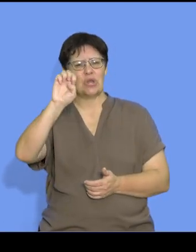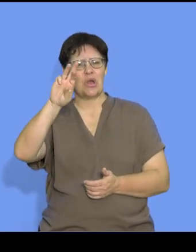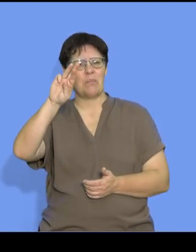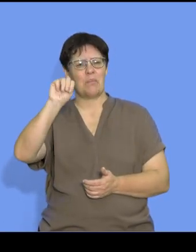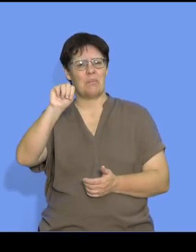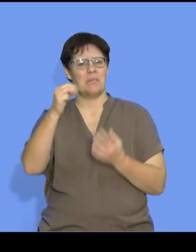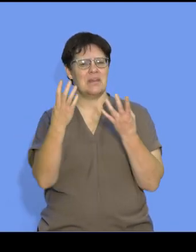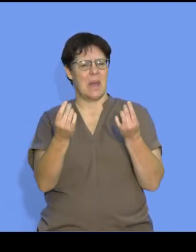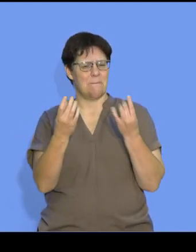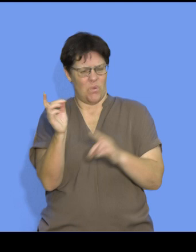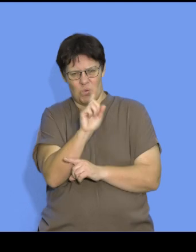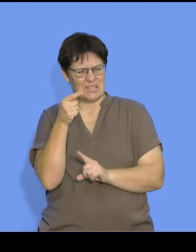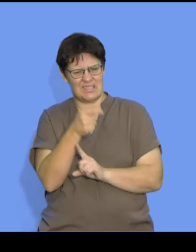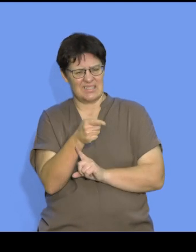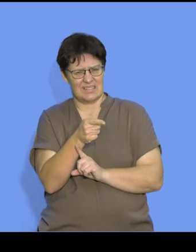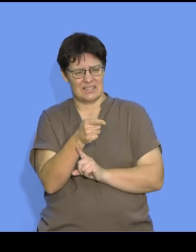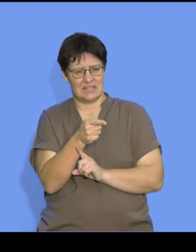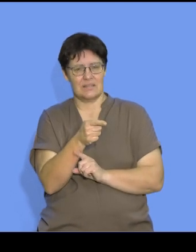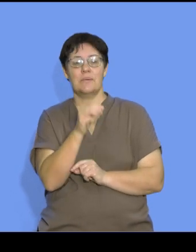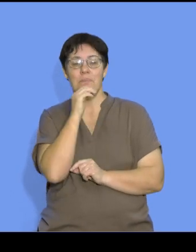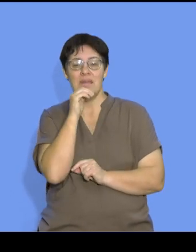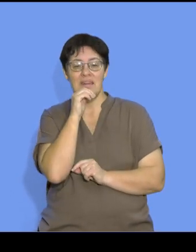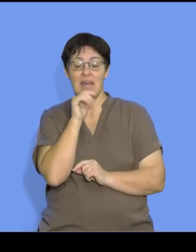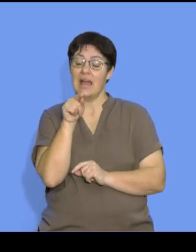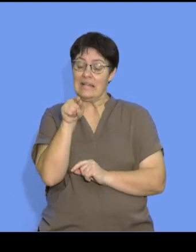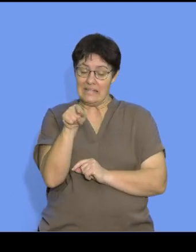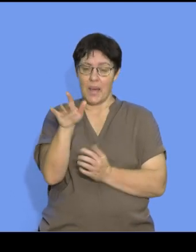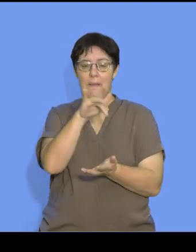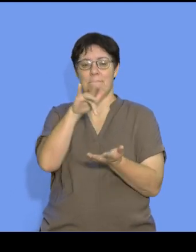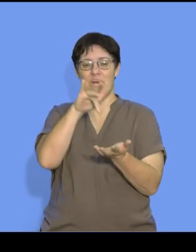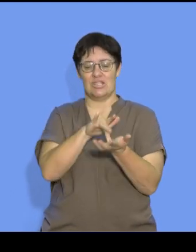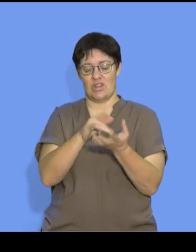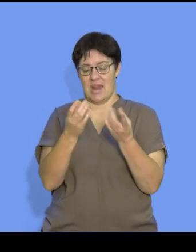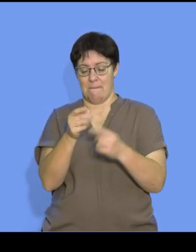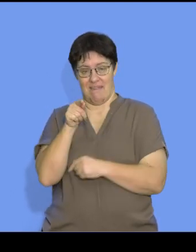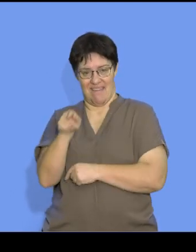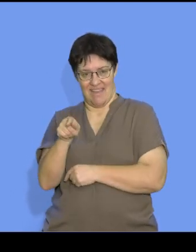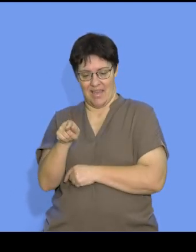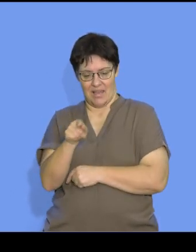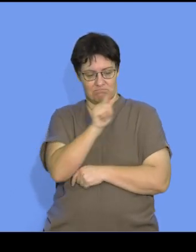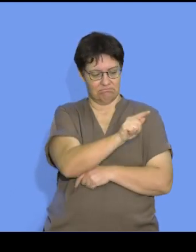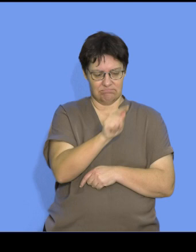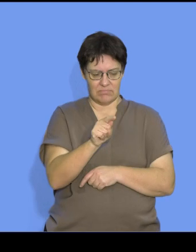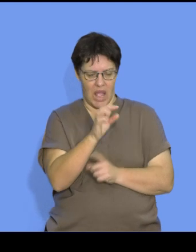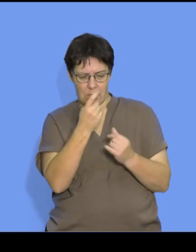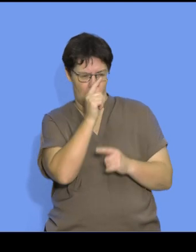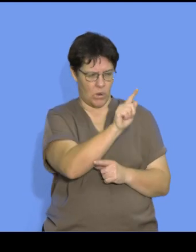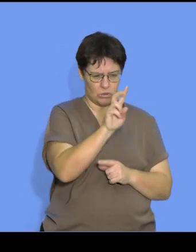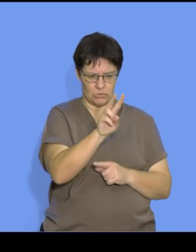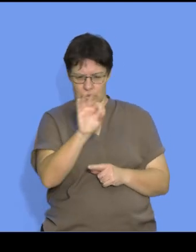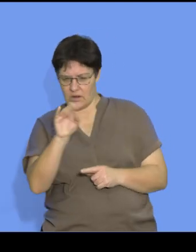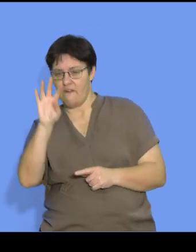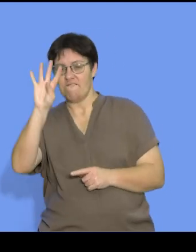is that it refers to the position of the term in the sequence.